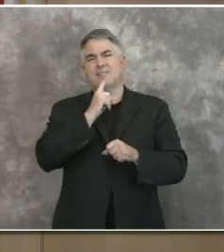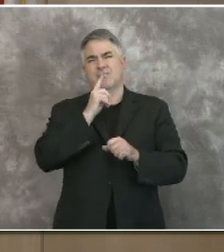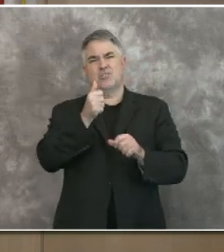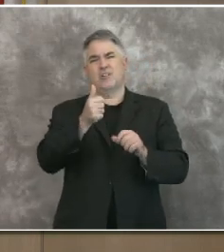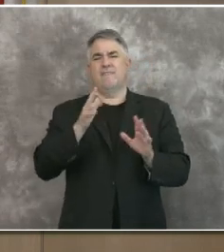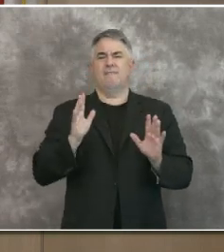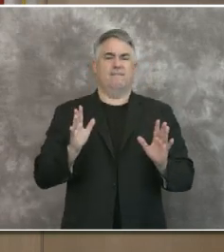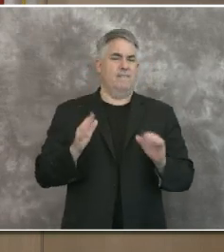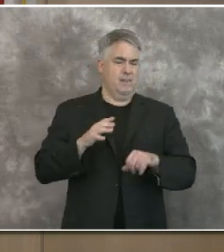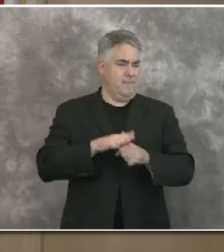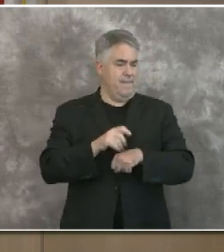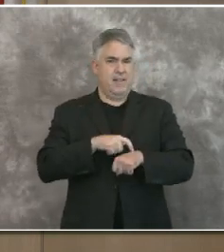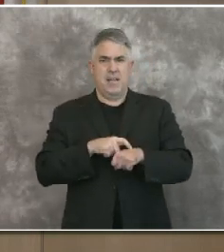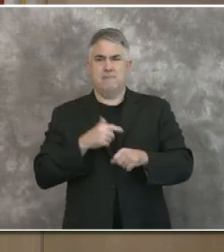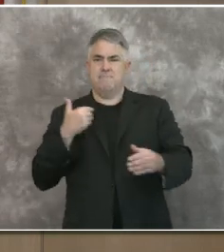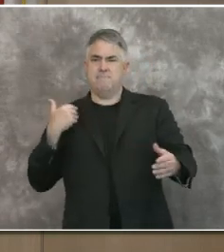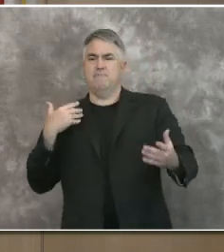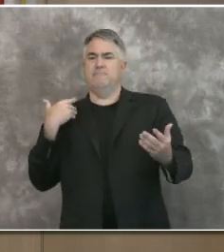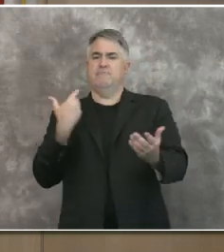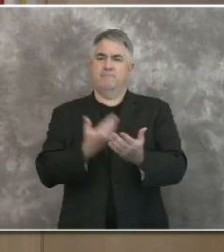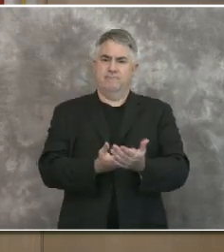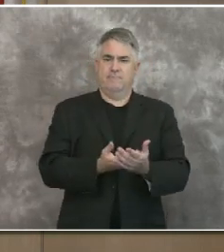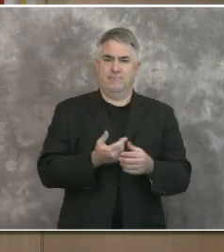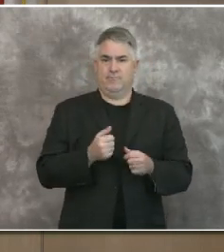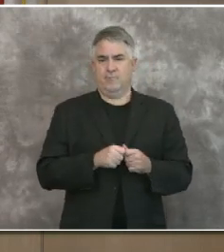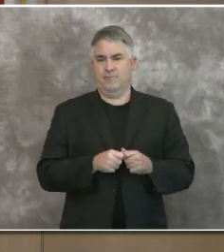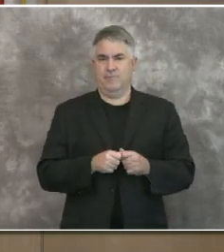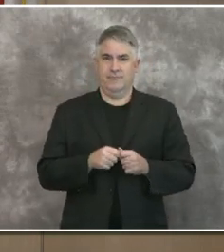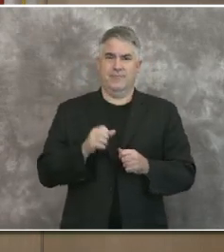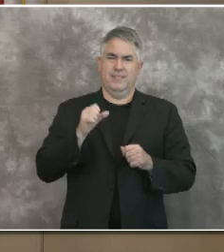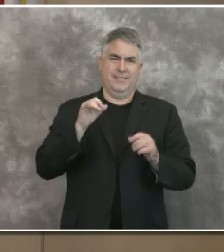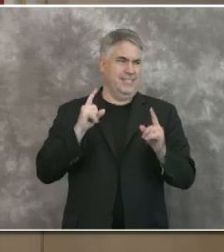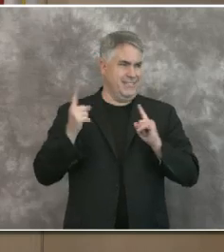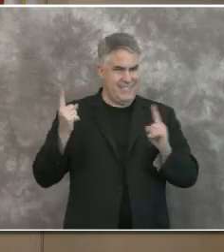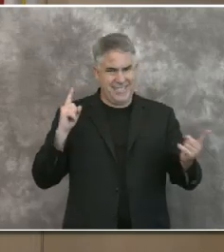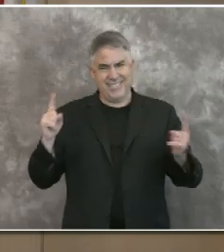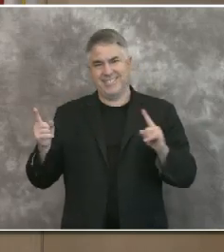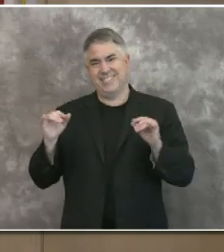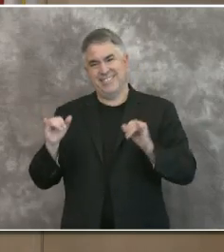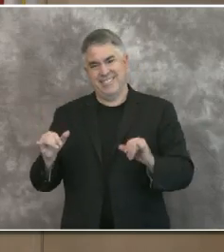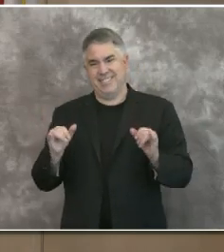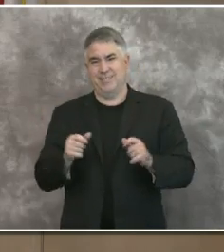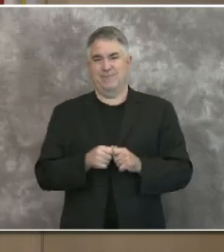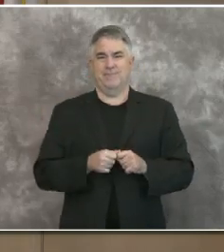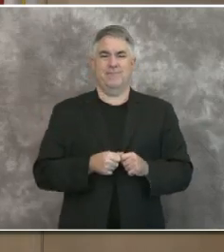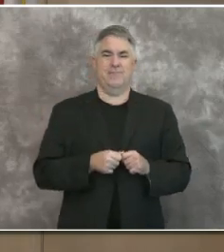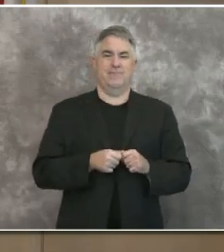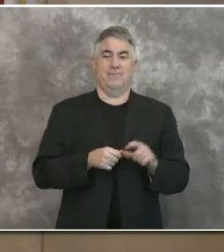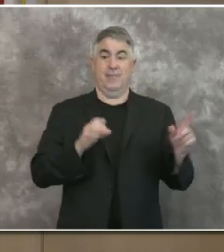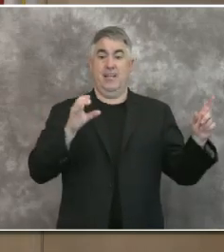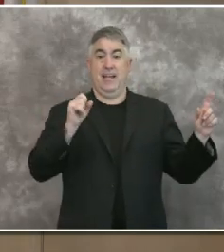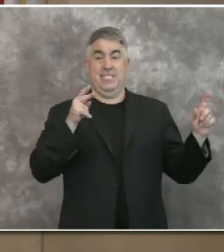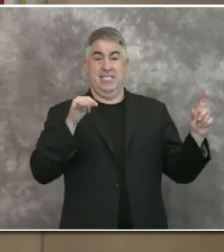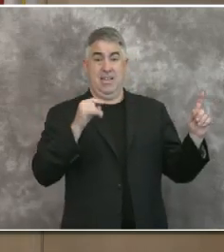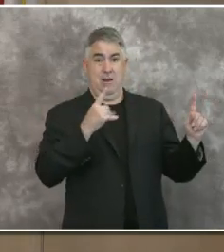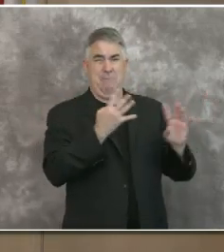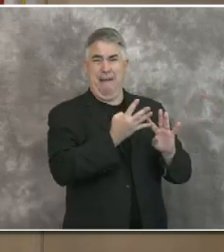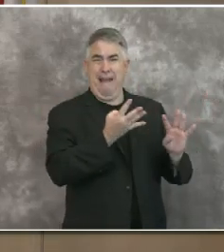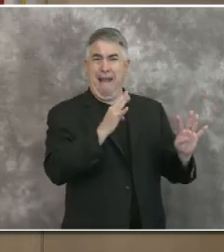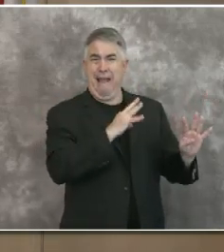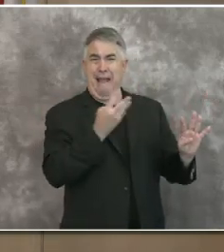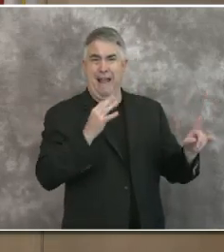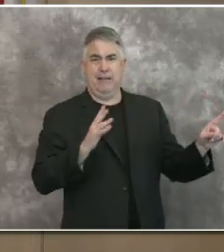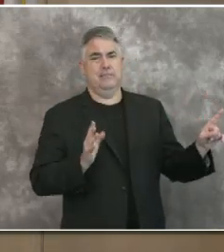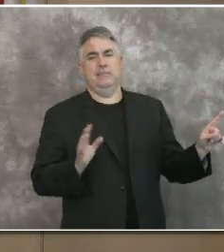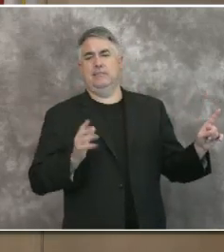social distancing protocols. I'm sure you've seen the casino openings and lines and lines and lines. We don't want people queuing.